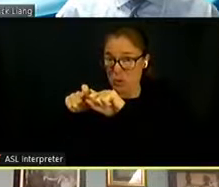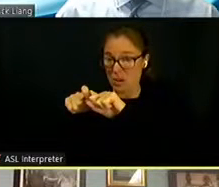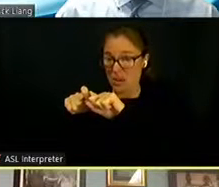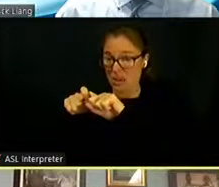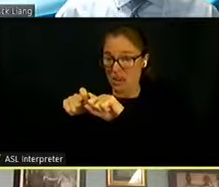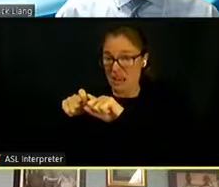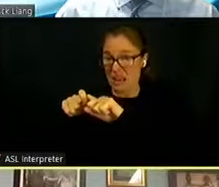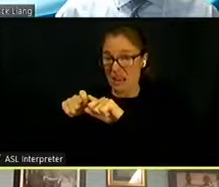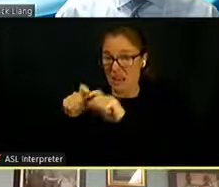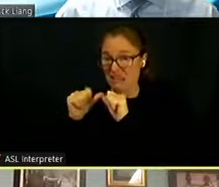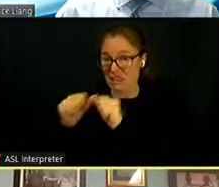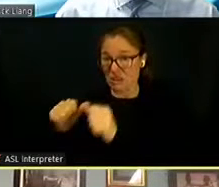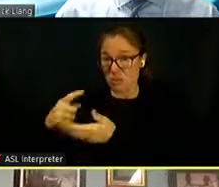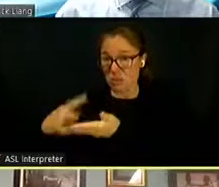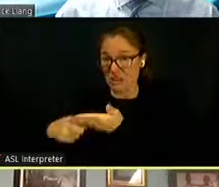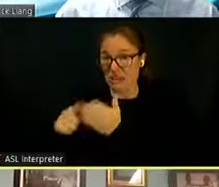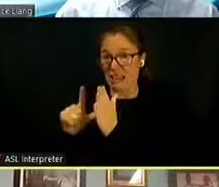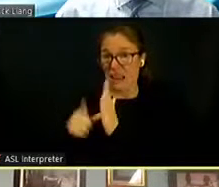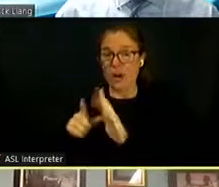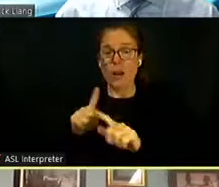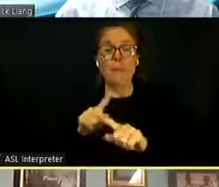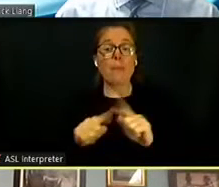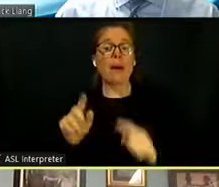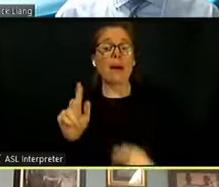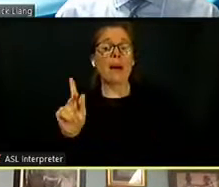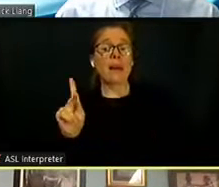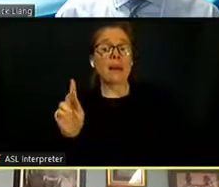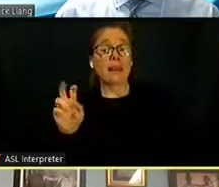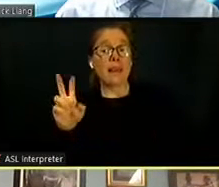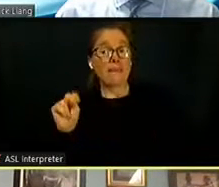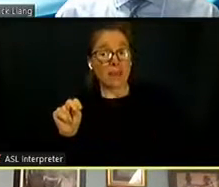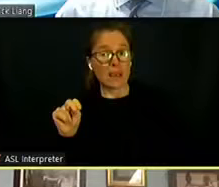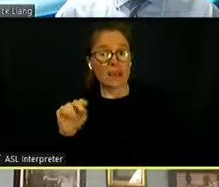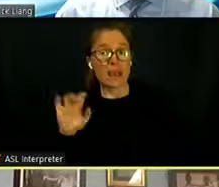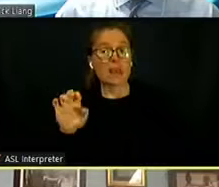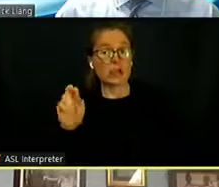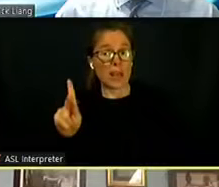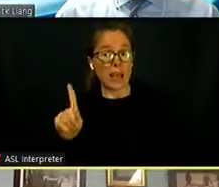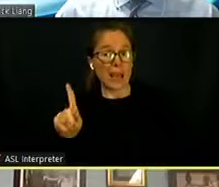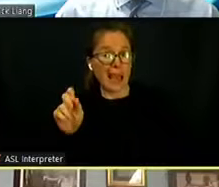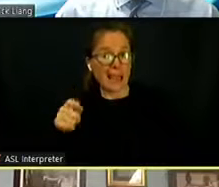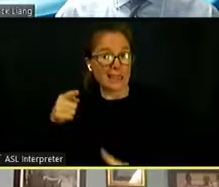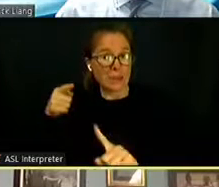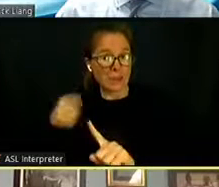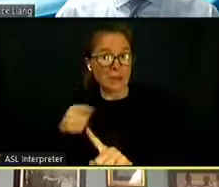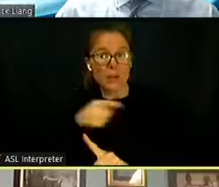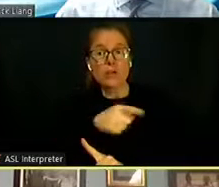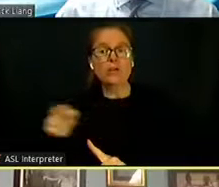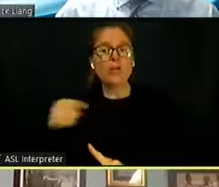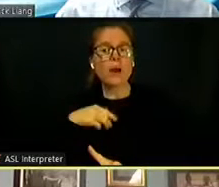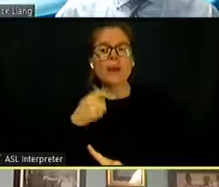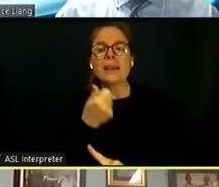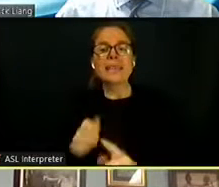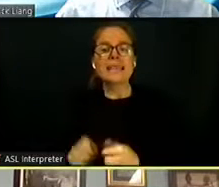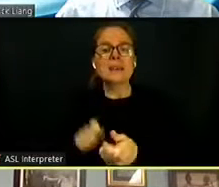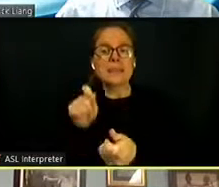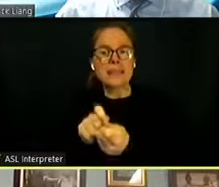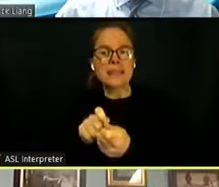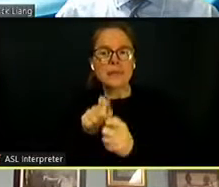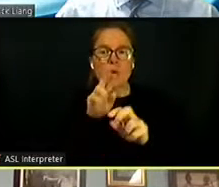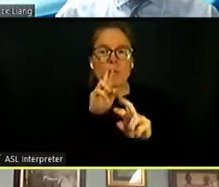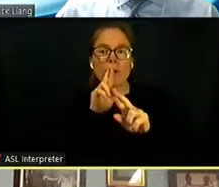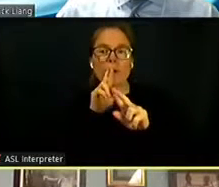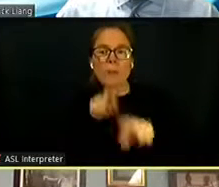later, the question that Kevin was asking was, and what Jack was asking was, did anybody have any specific response right